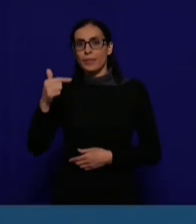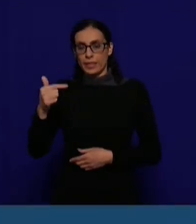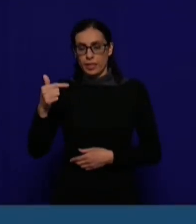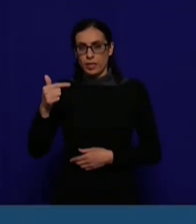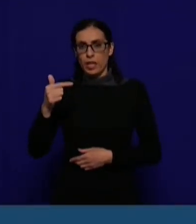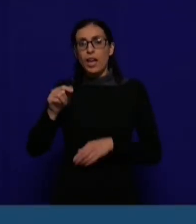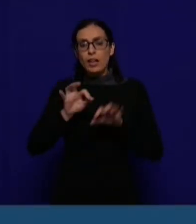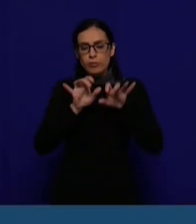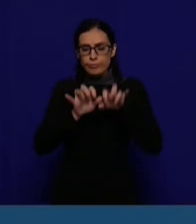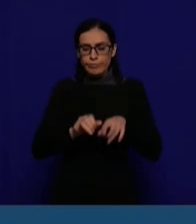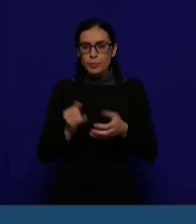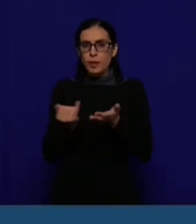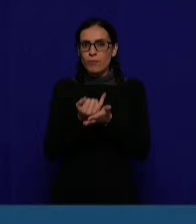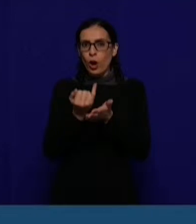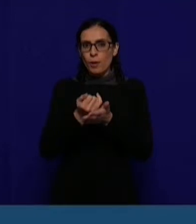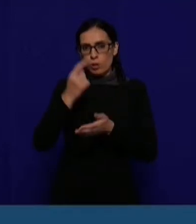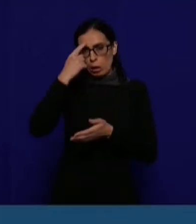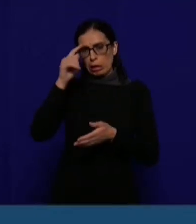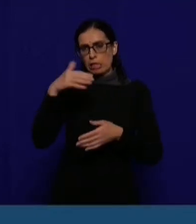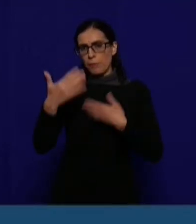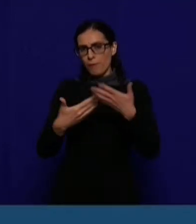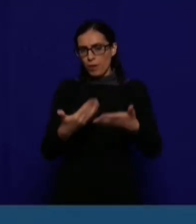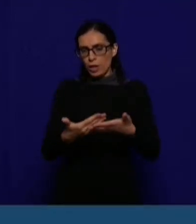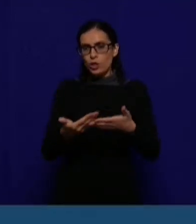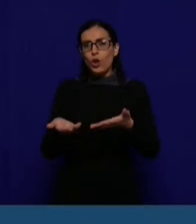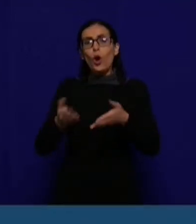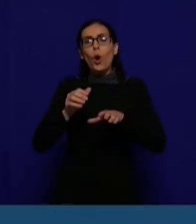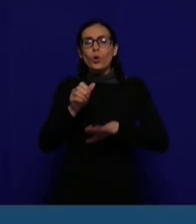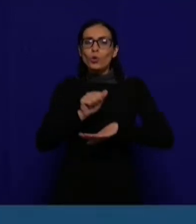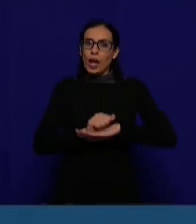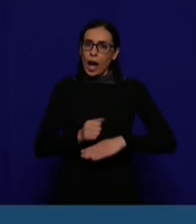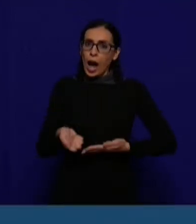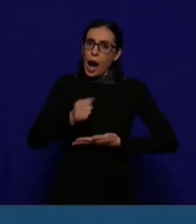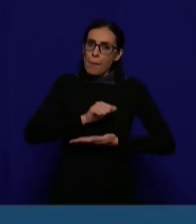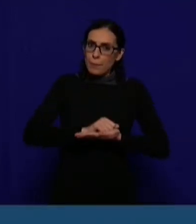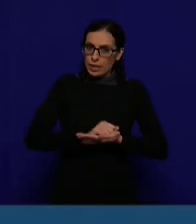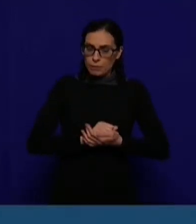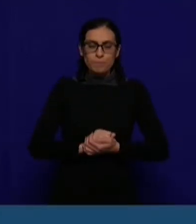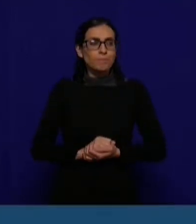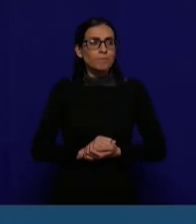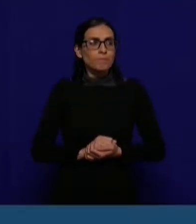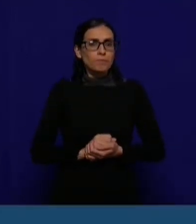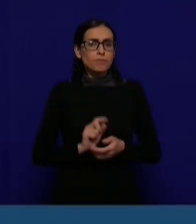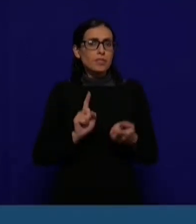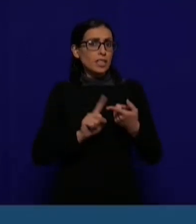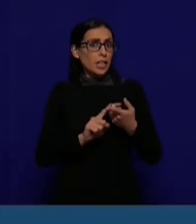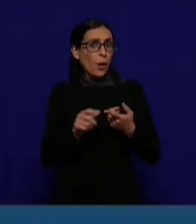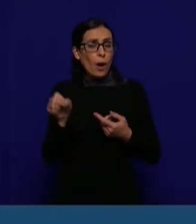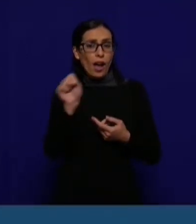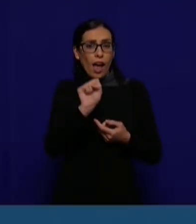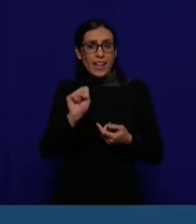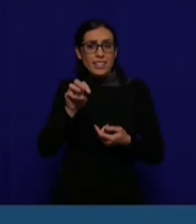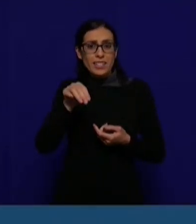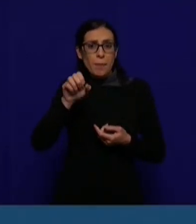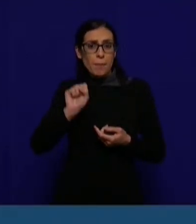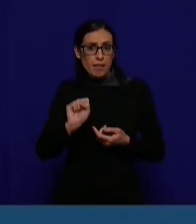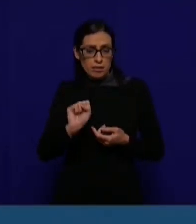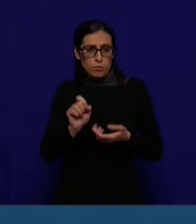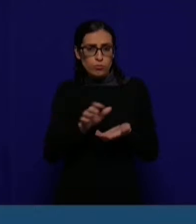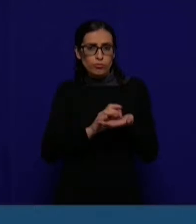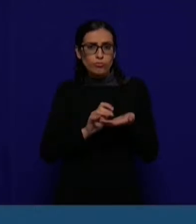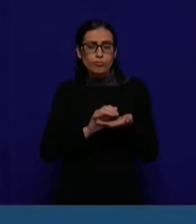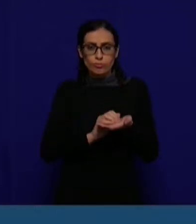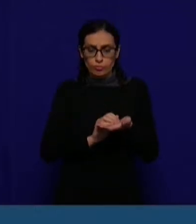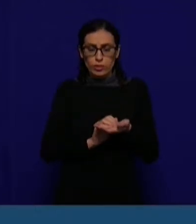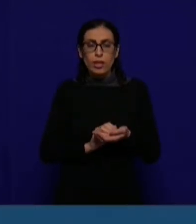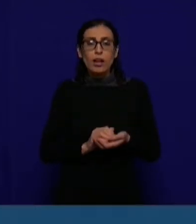inti tkun applikajt magħna u tirċievi wkoll invit. Inkella tista' wkoll tibgħat SMS jekk inti ħatitlaqam aw